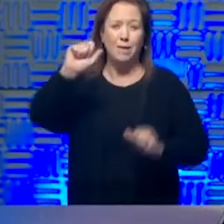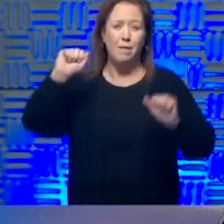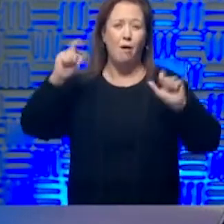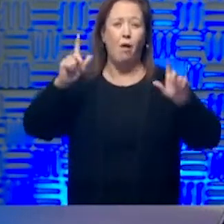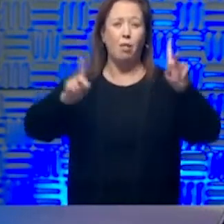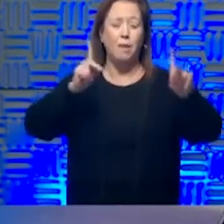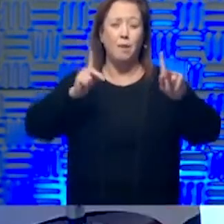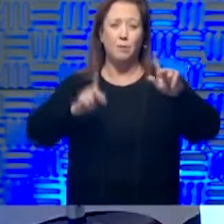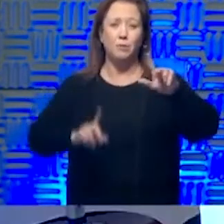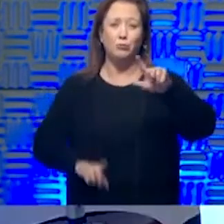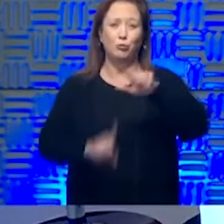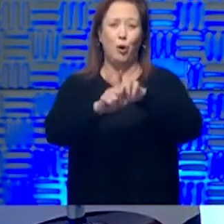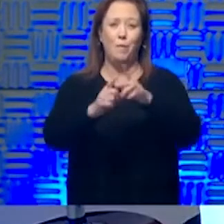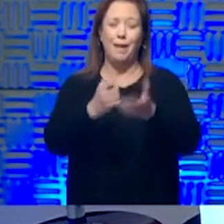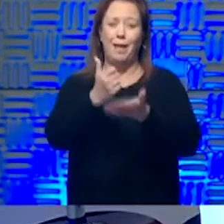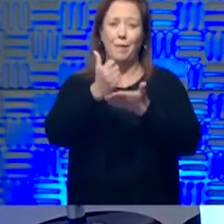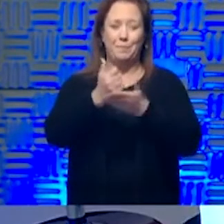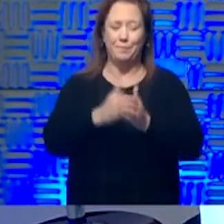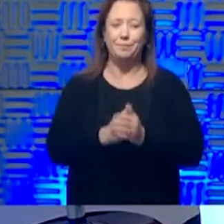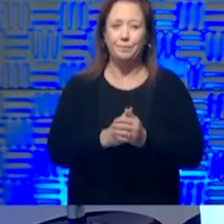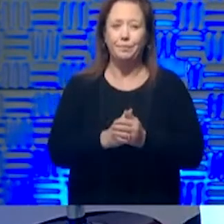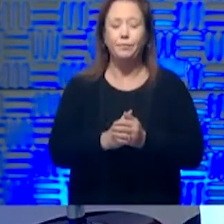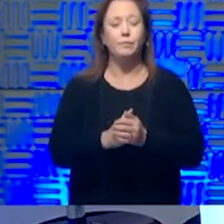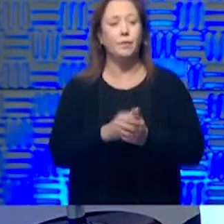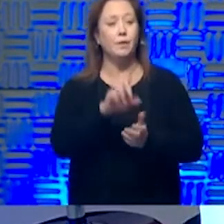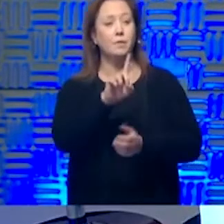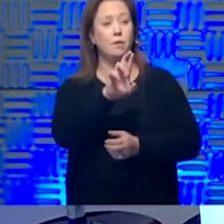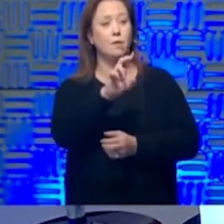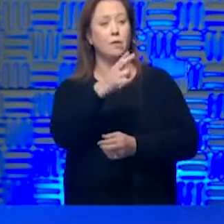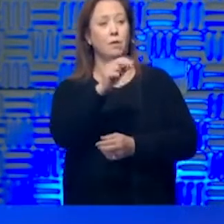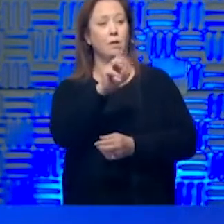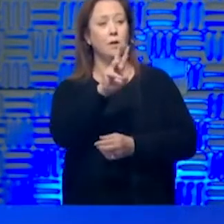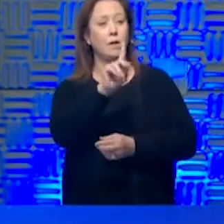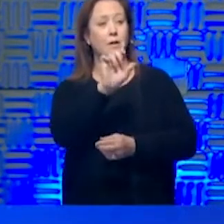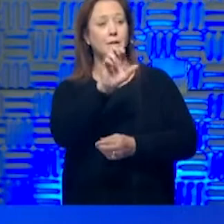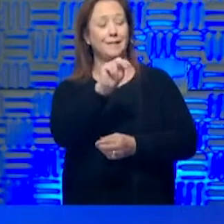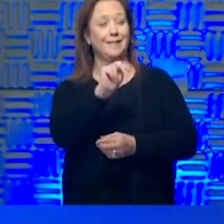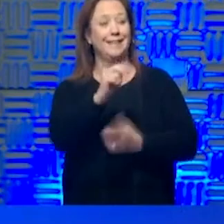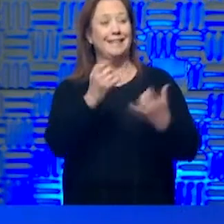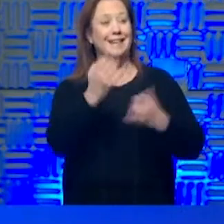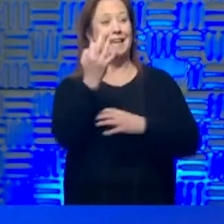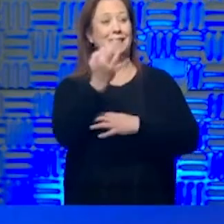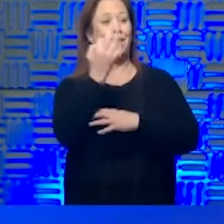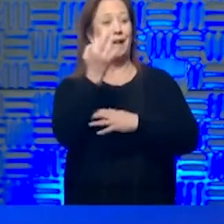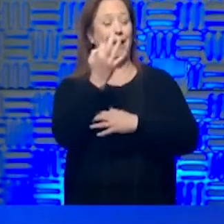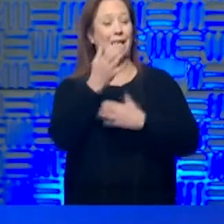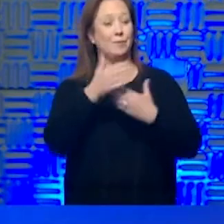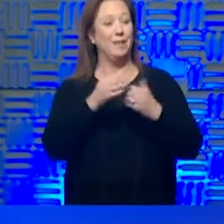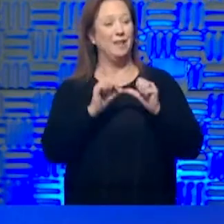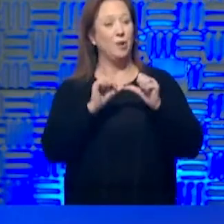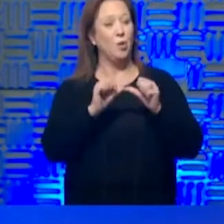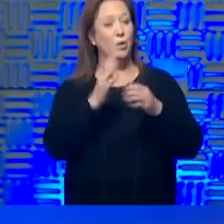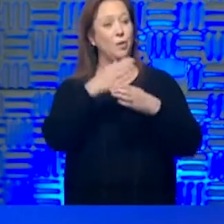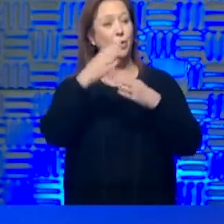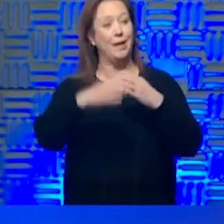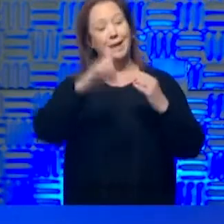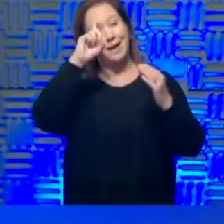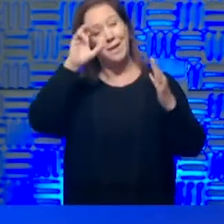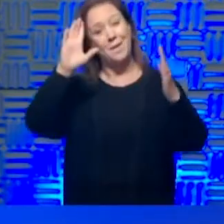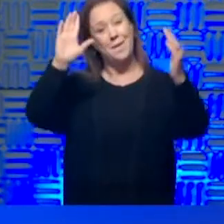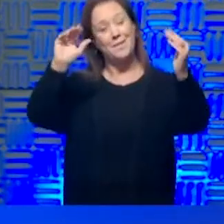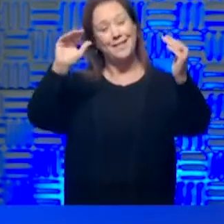deck. Dr. Hawkinson. Yeah. Well, it is Friday, so as we move into the weekend,